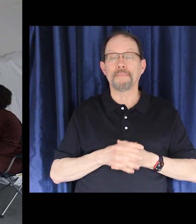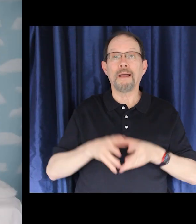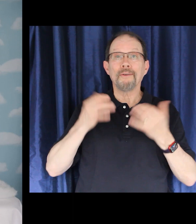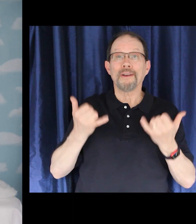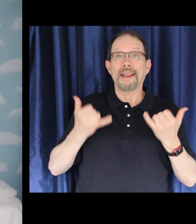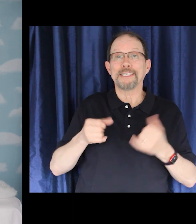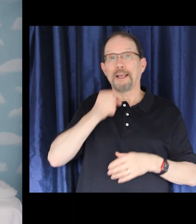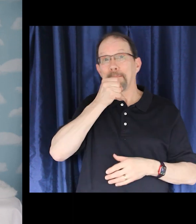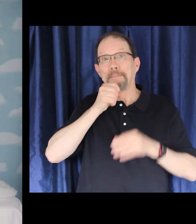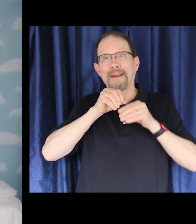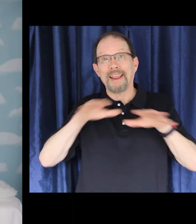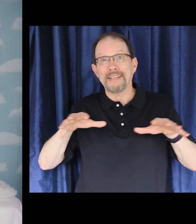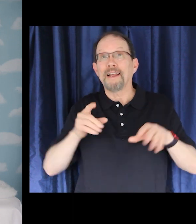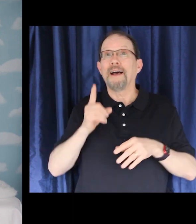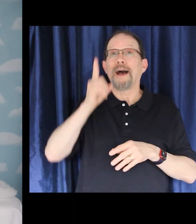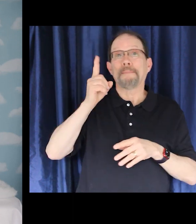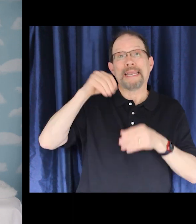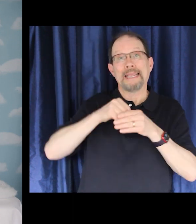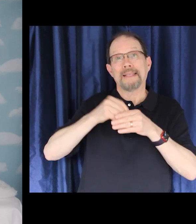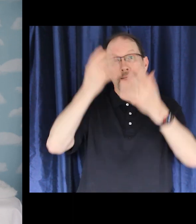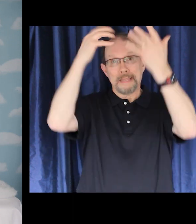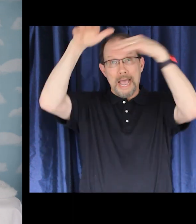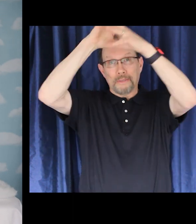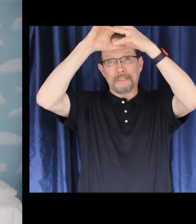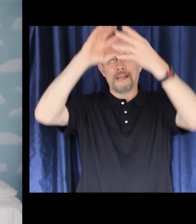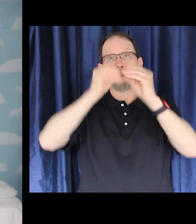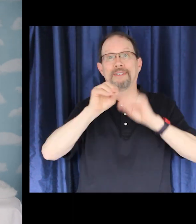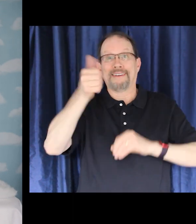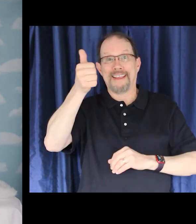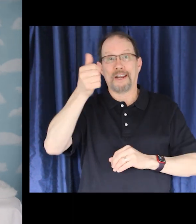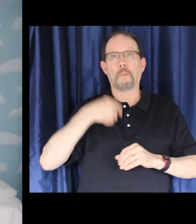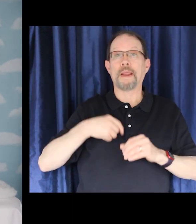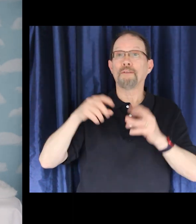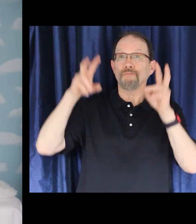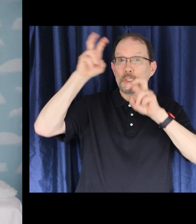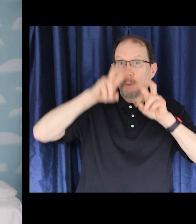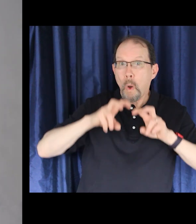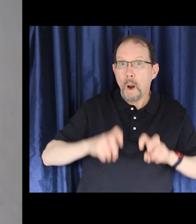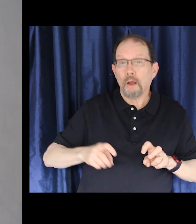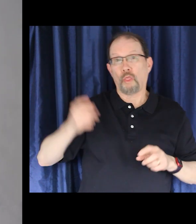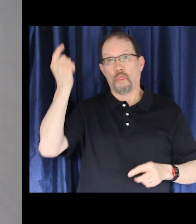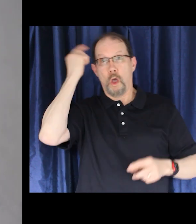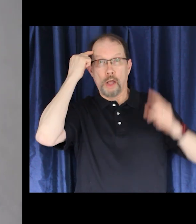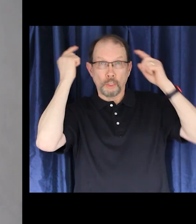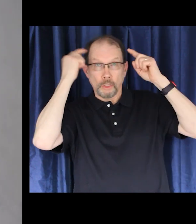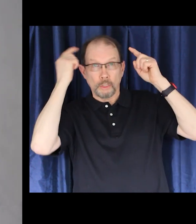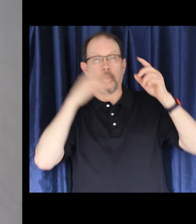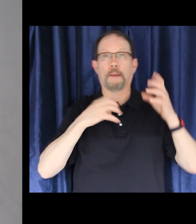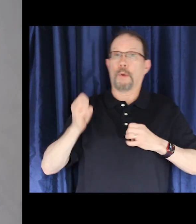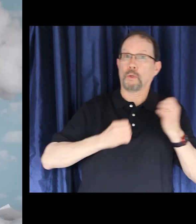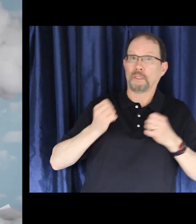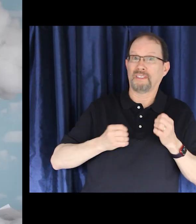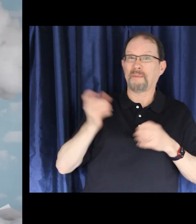In today's podcast, Open the Clouds, episode 10 We are going to explore our thoughts and